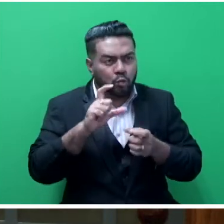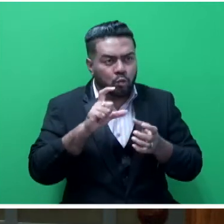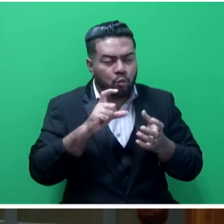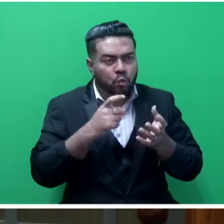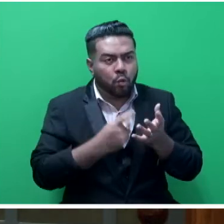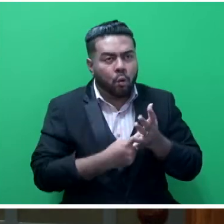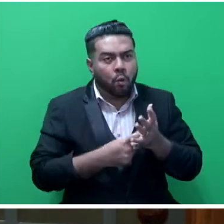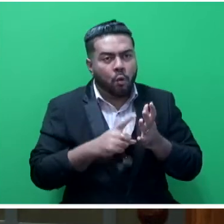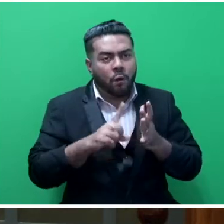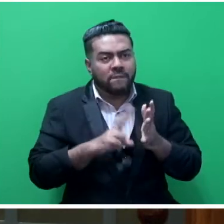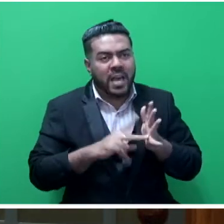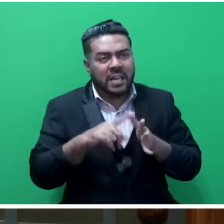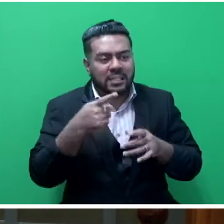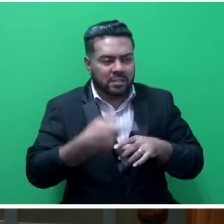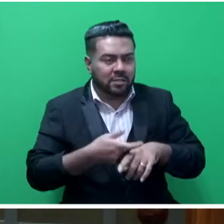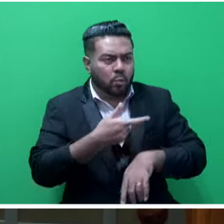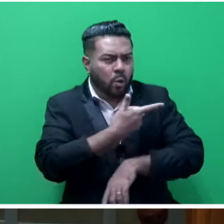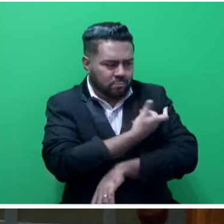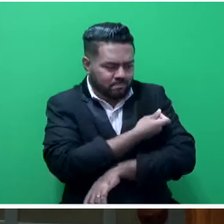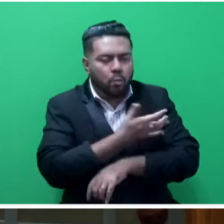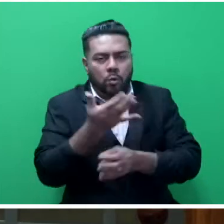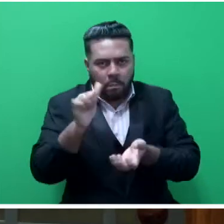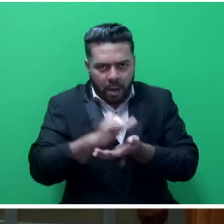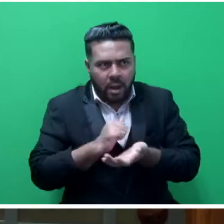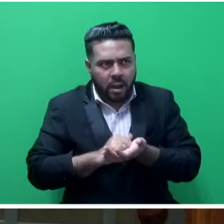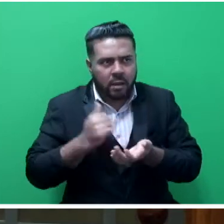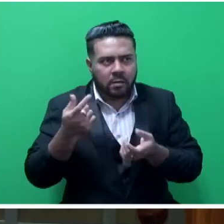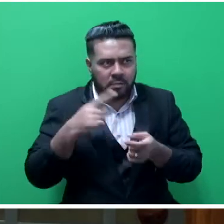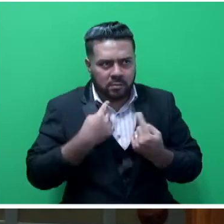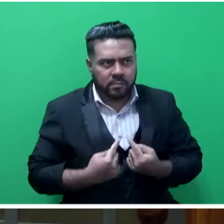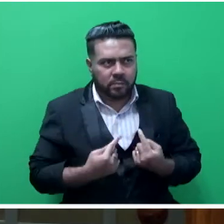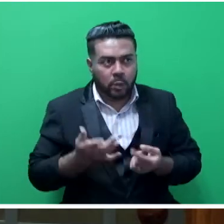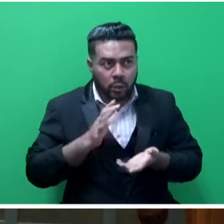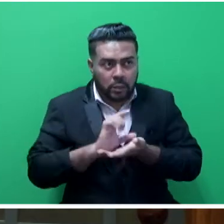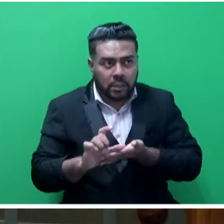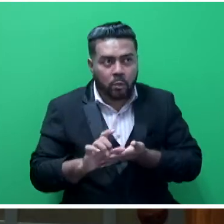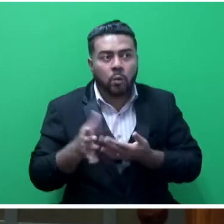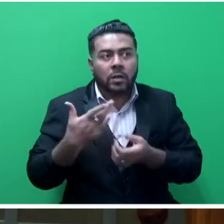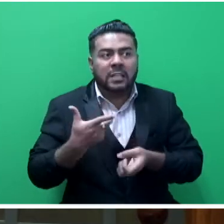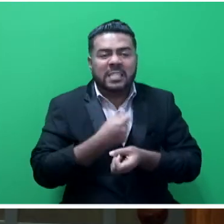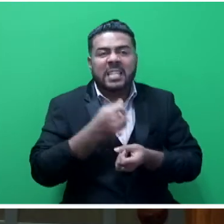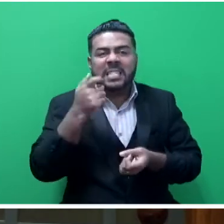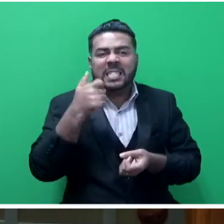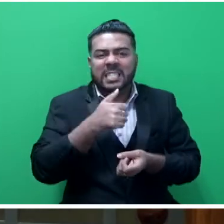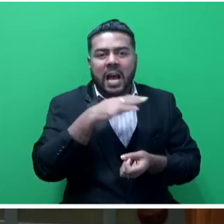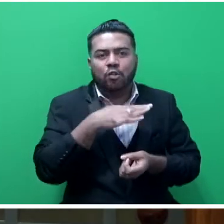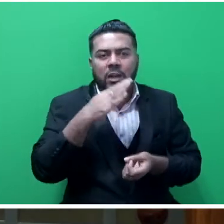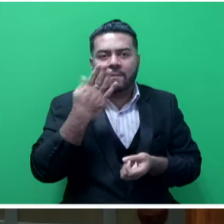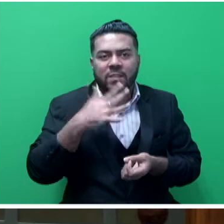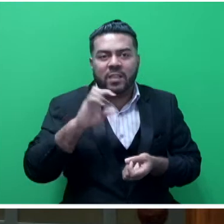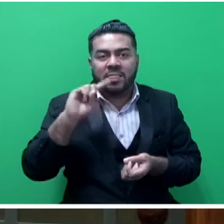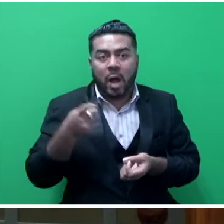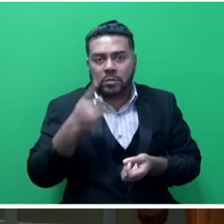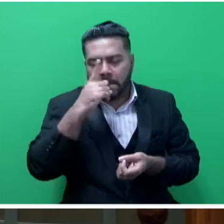actually purchase the vaccines ourselves. We are very clear there also that we want to vaccinate 650,000 Fijians,